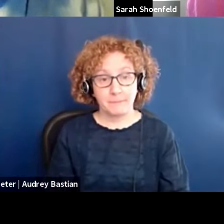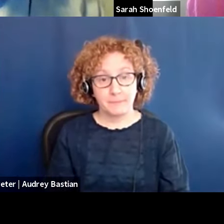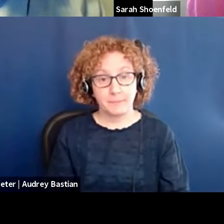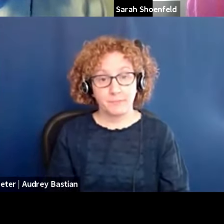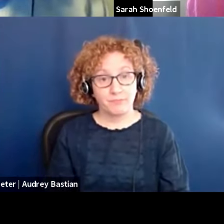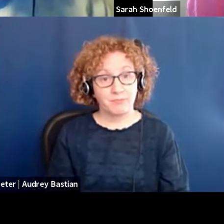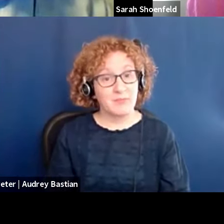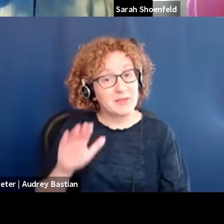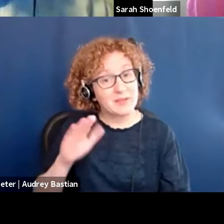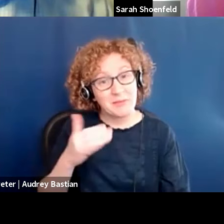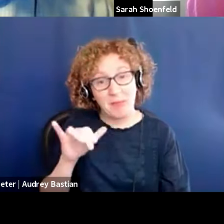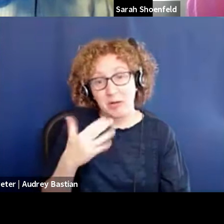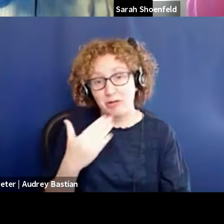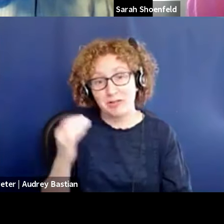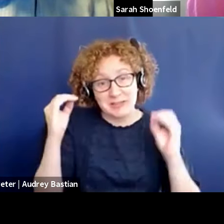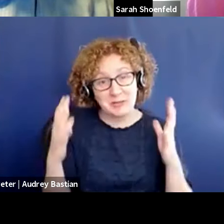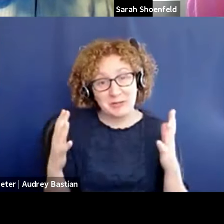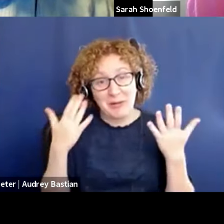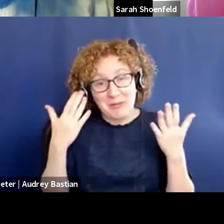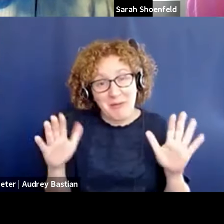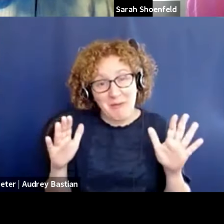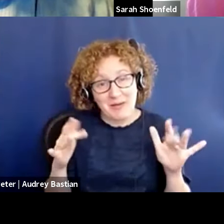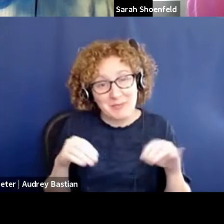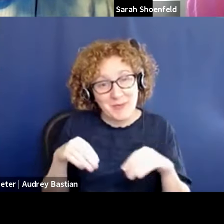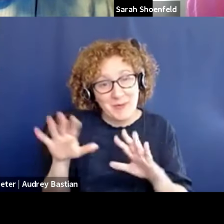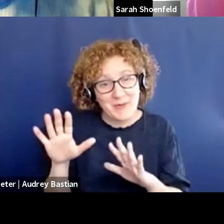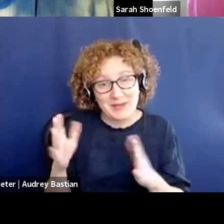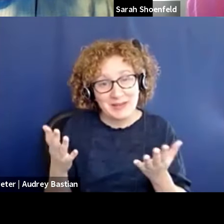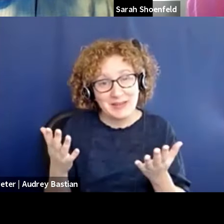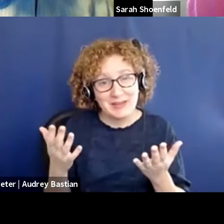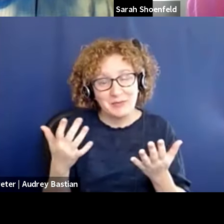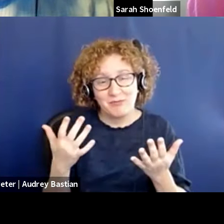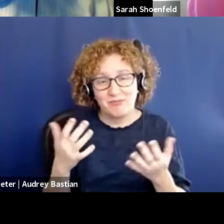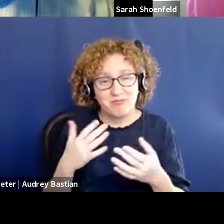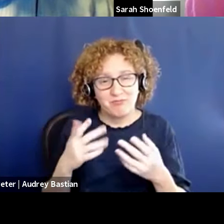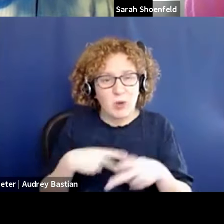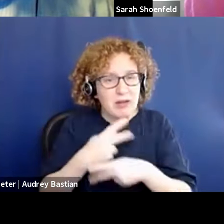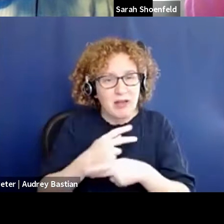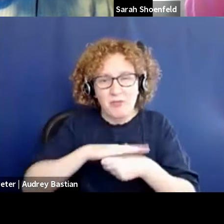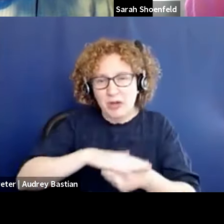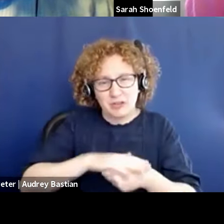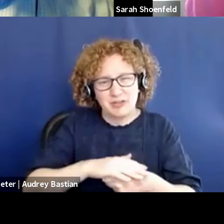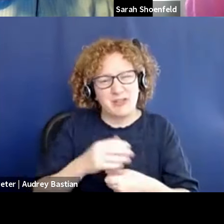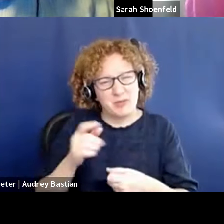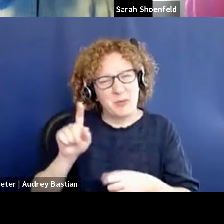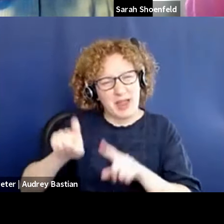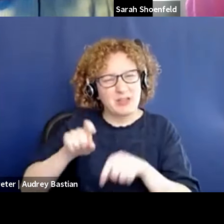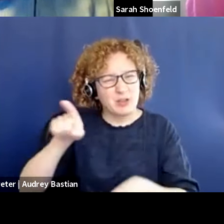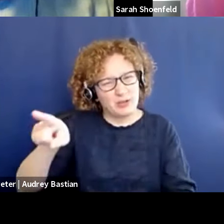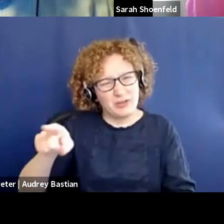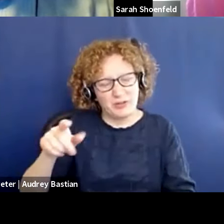She seemed like a good teacher. I don't know what was going on. I think she must have felt terrible. I don't know what kind of pressures, she would have to tell you the pressures they